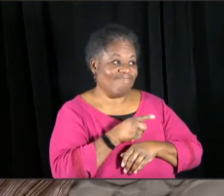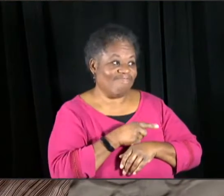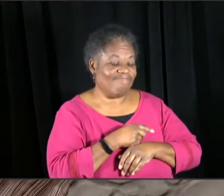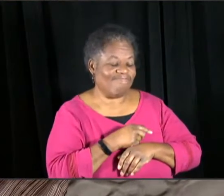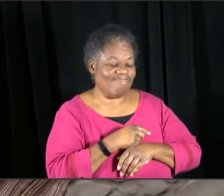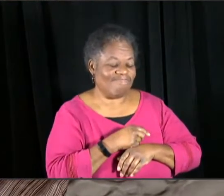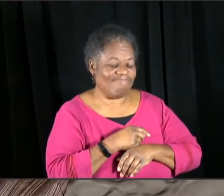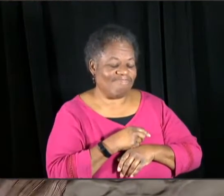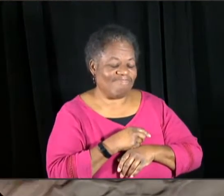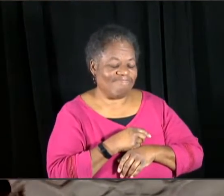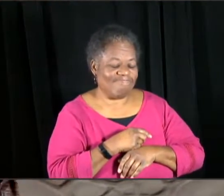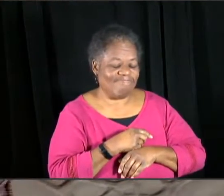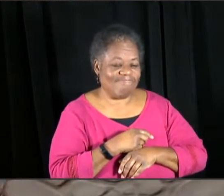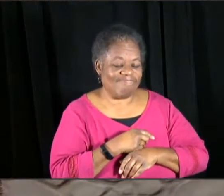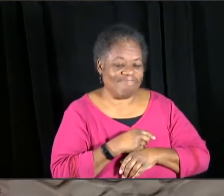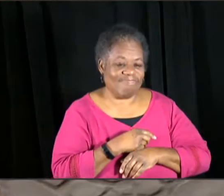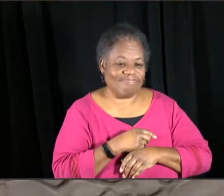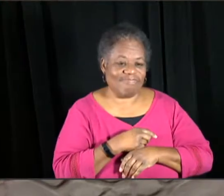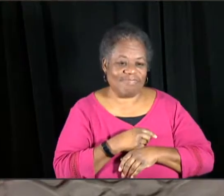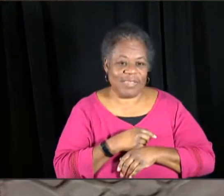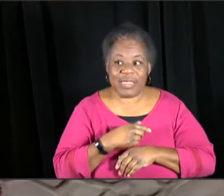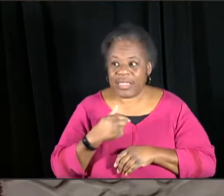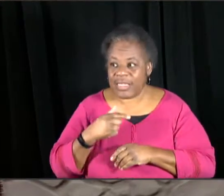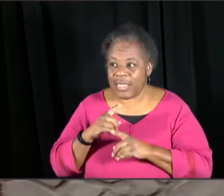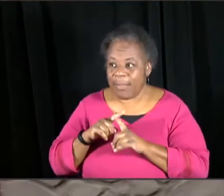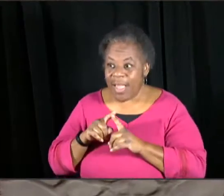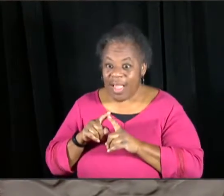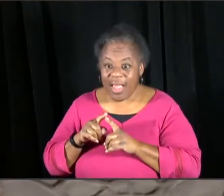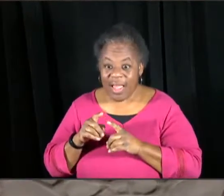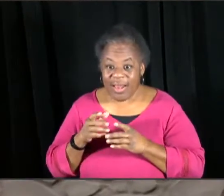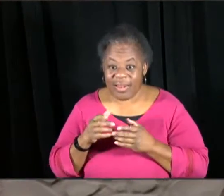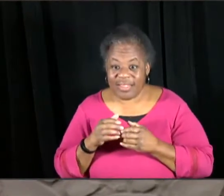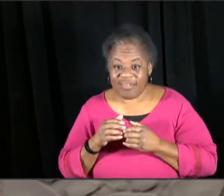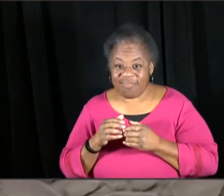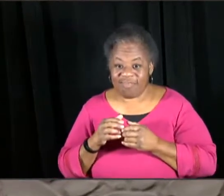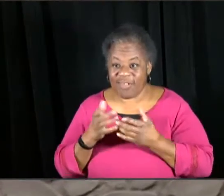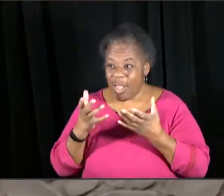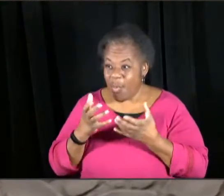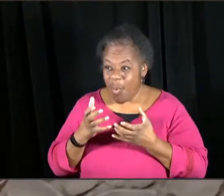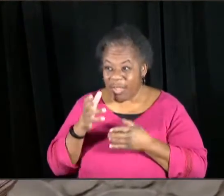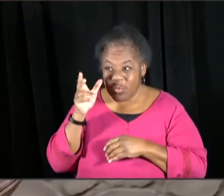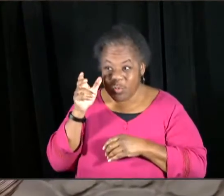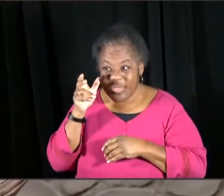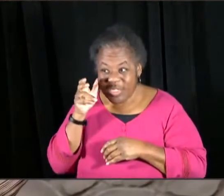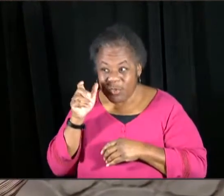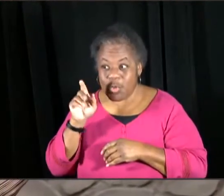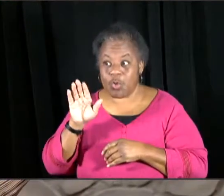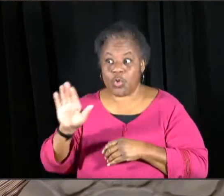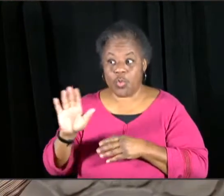said. "But I'd like to hear another. I'd like to hear yours."